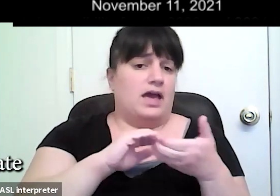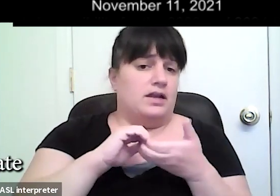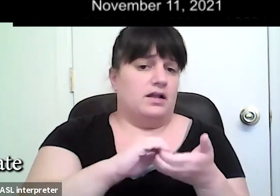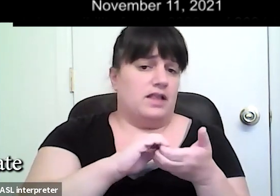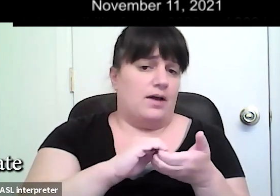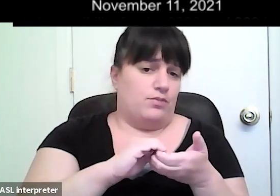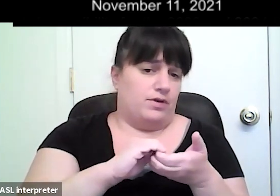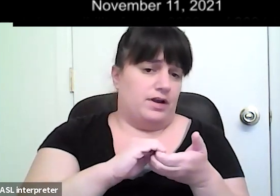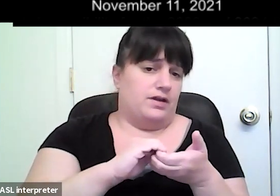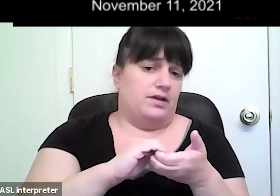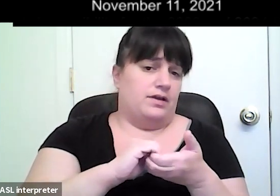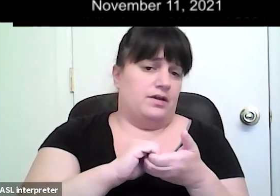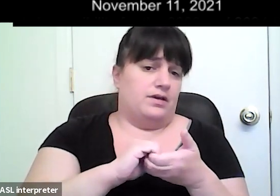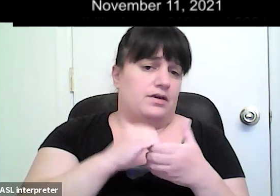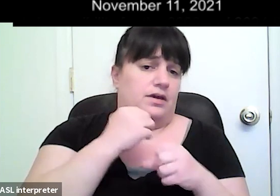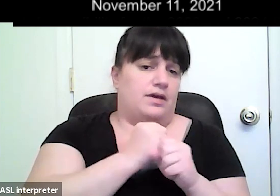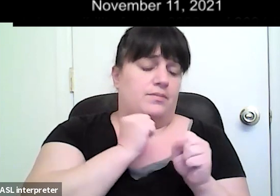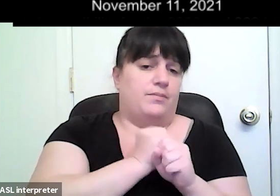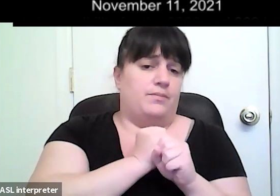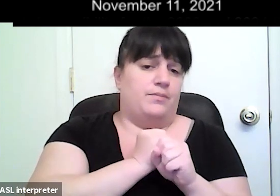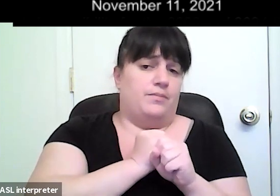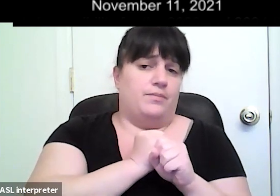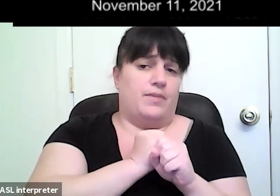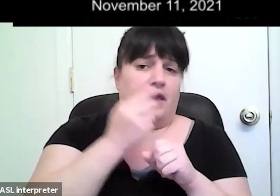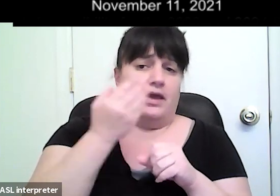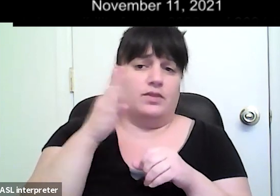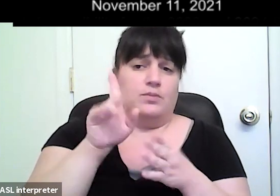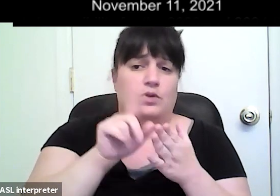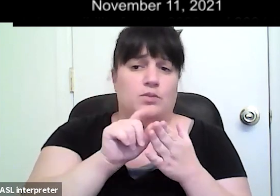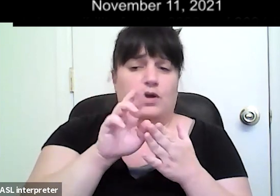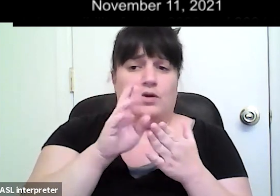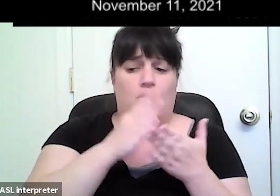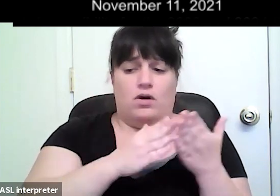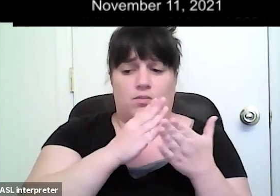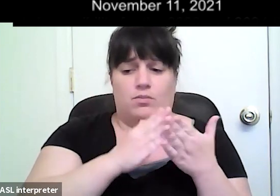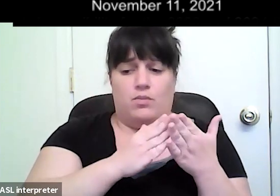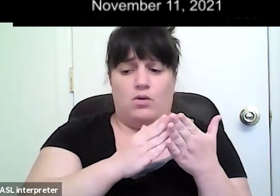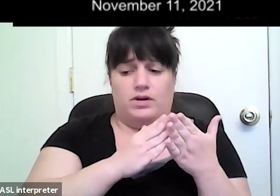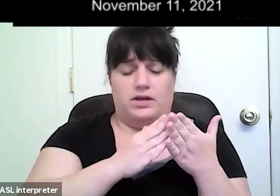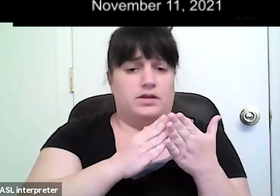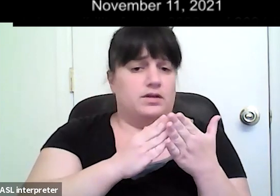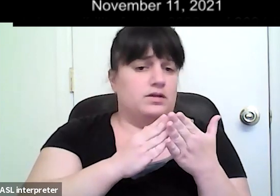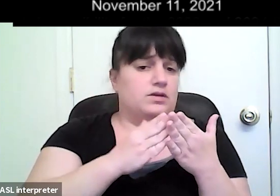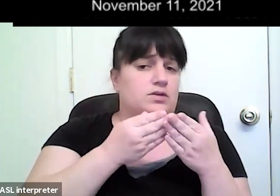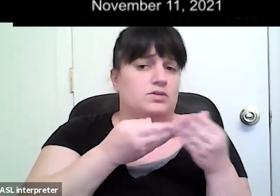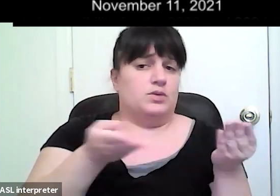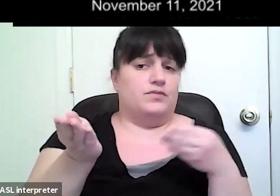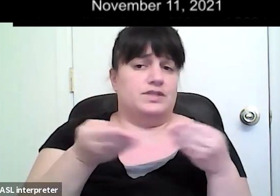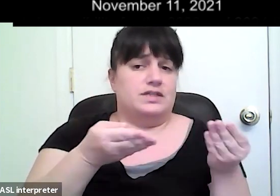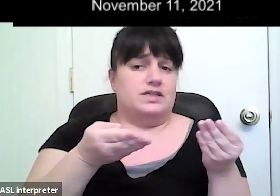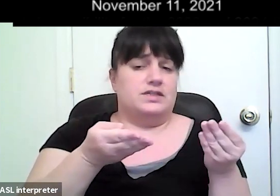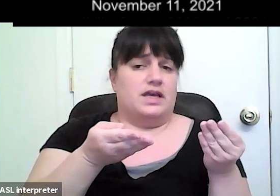and again create the blueprint or the components that will facilitate these